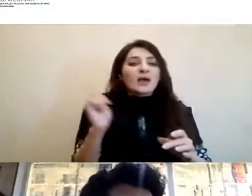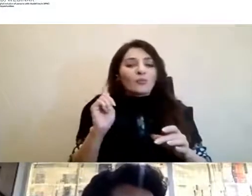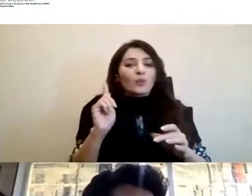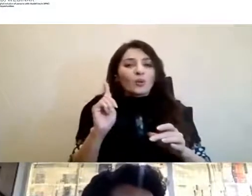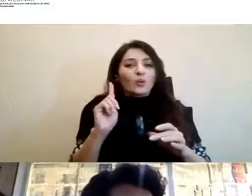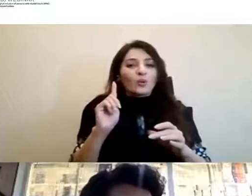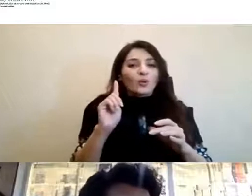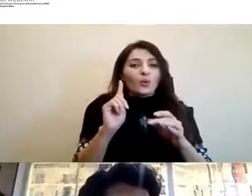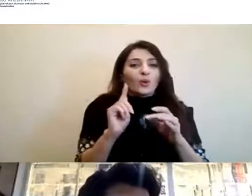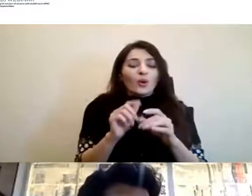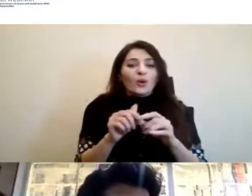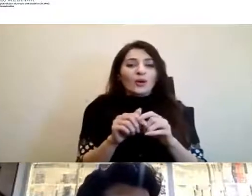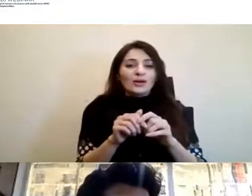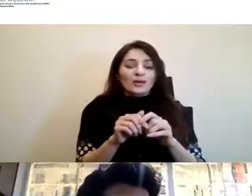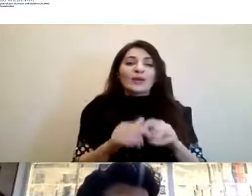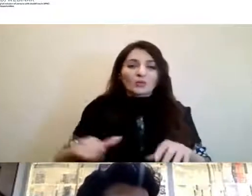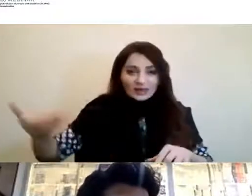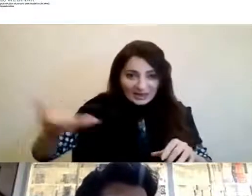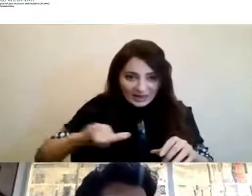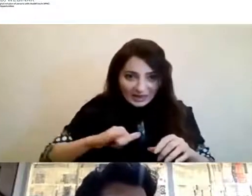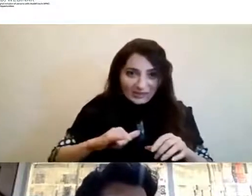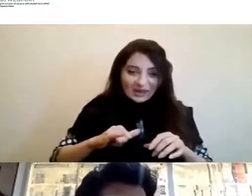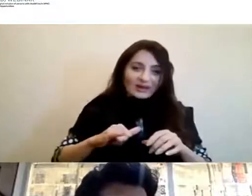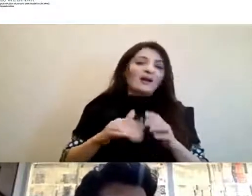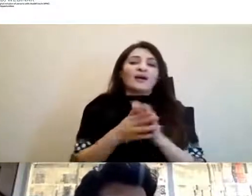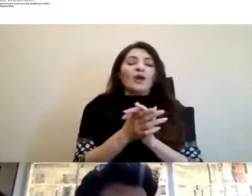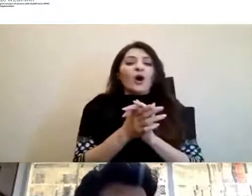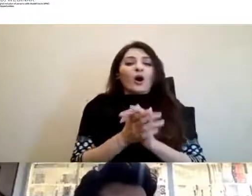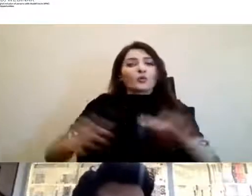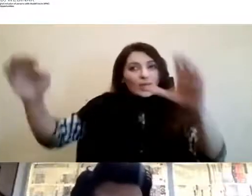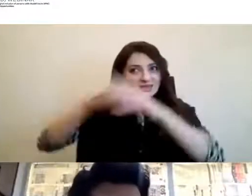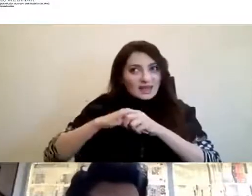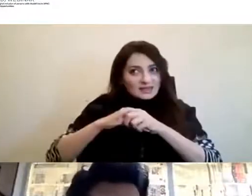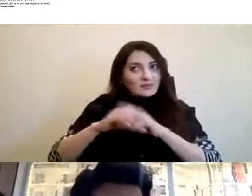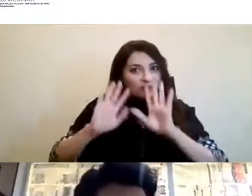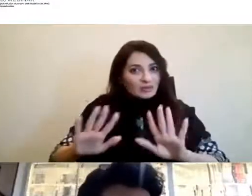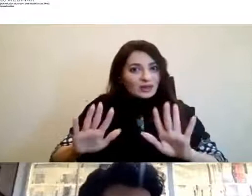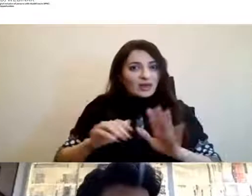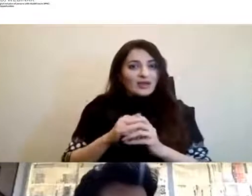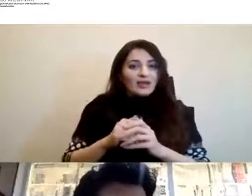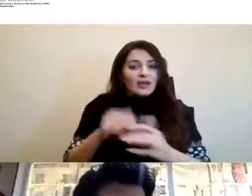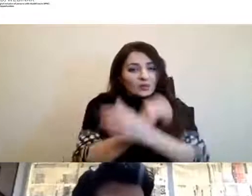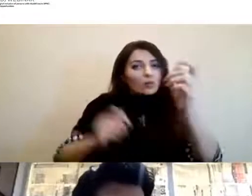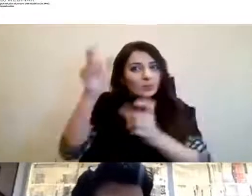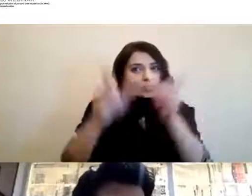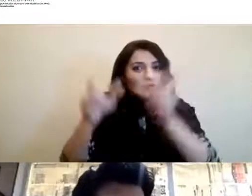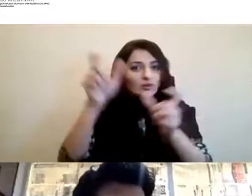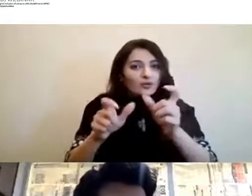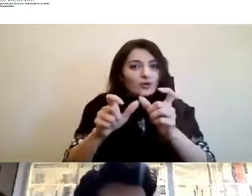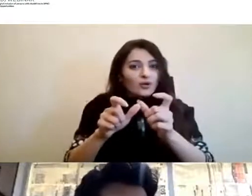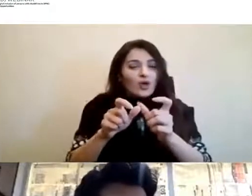together, and that means everyone. So making products accessible to people with disabilities is critical to getting our mission